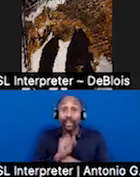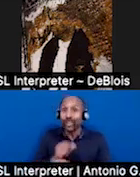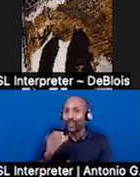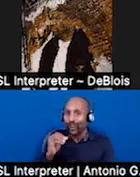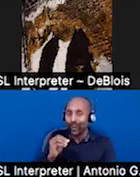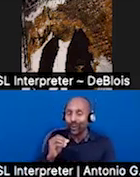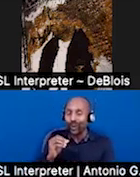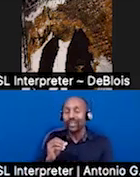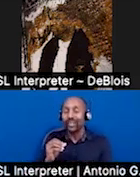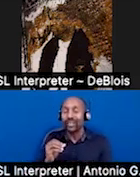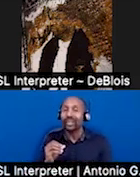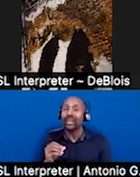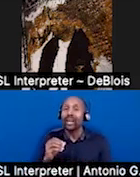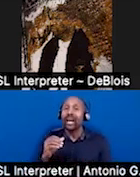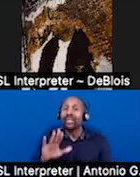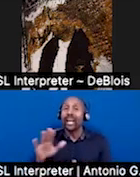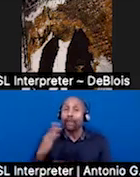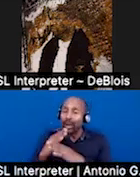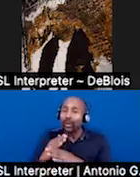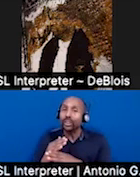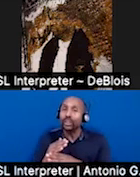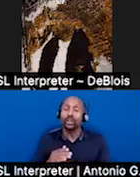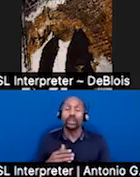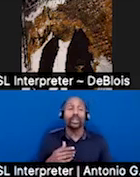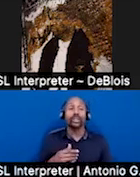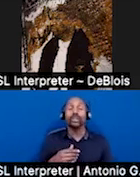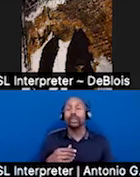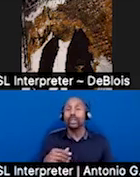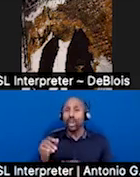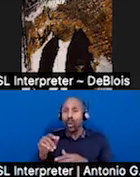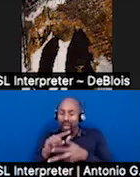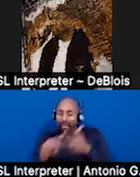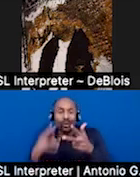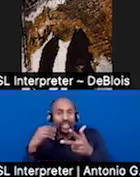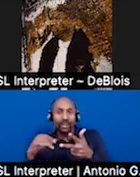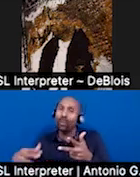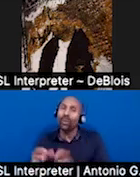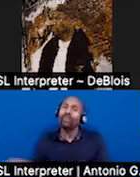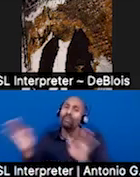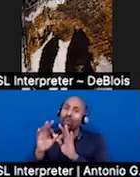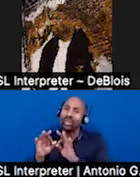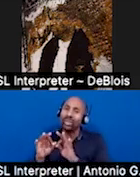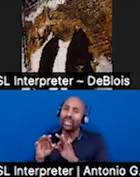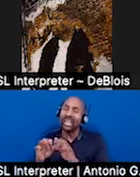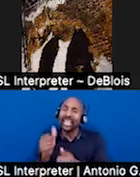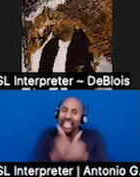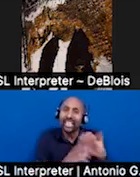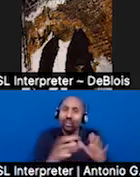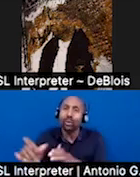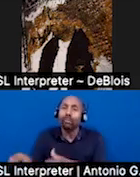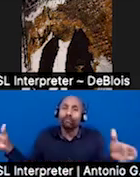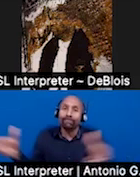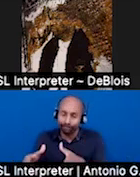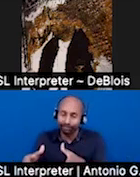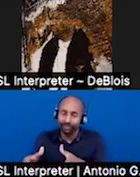appropriate technology are also critical. So all of those populations need to be coming together and sharing